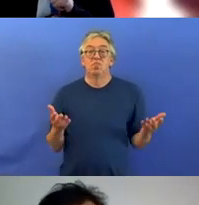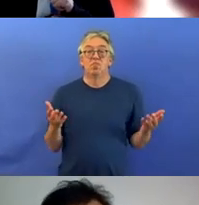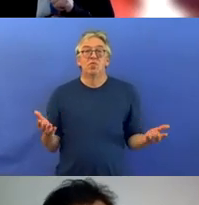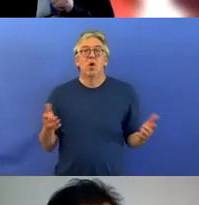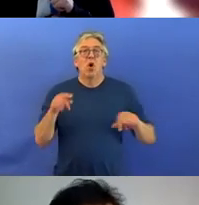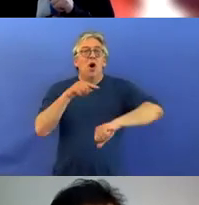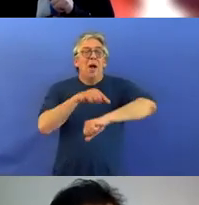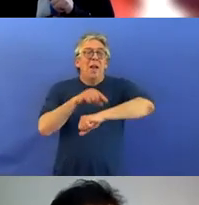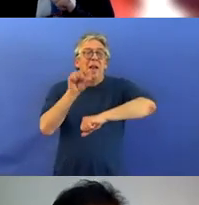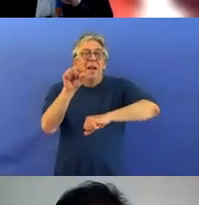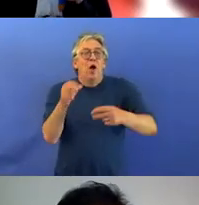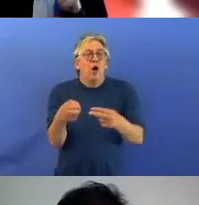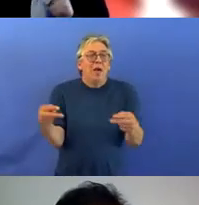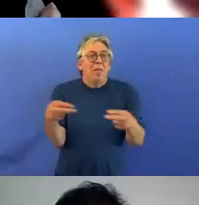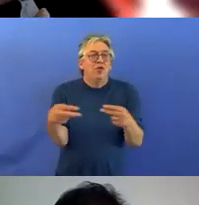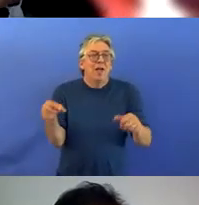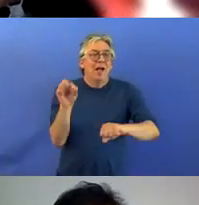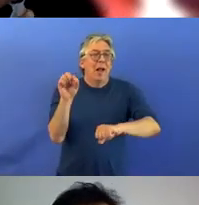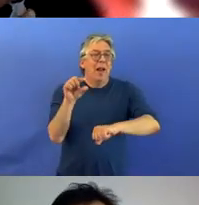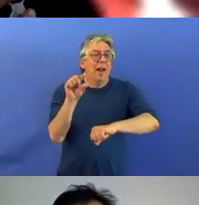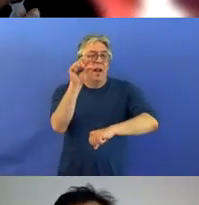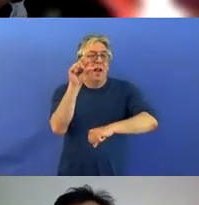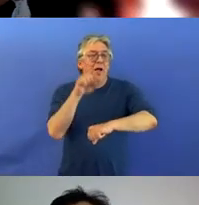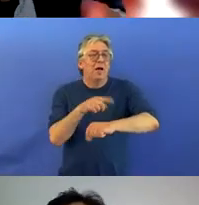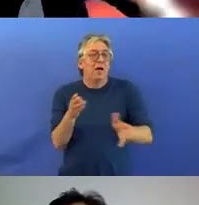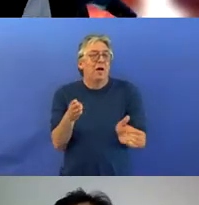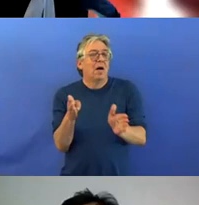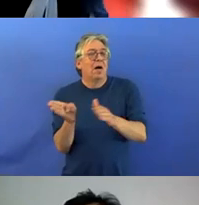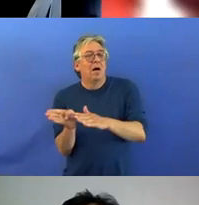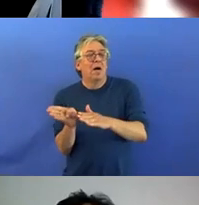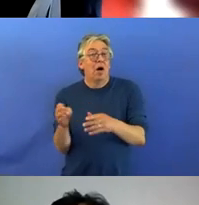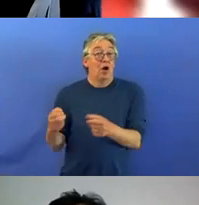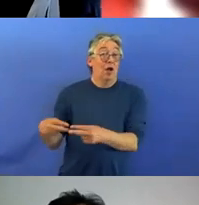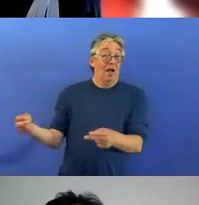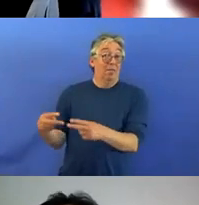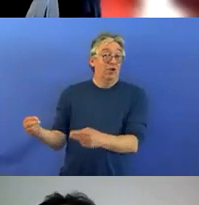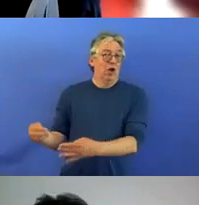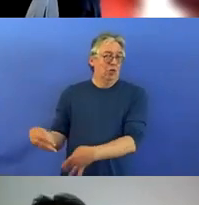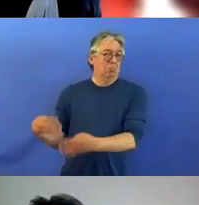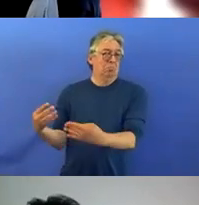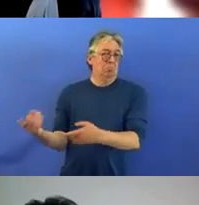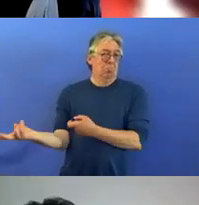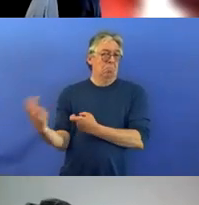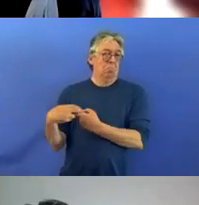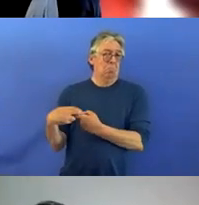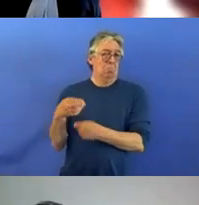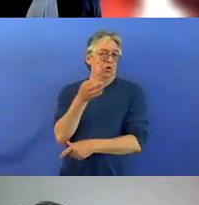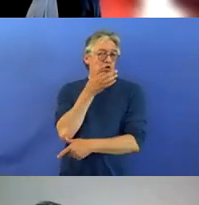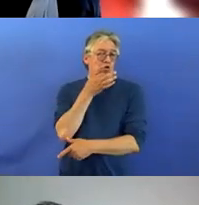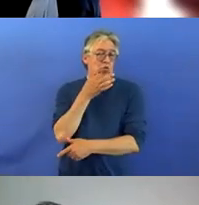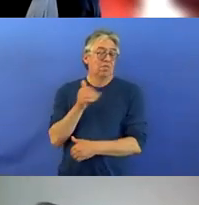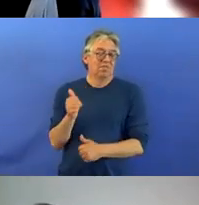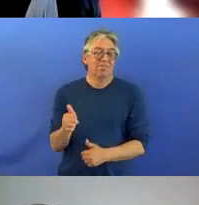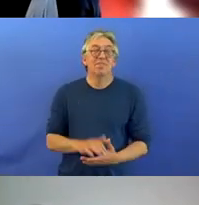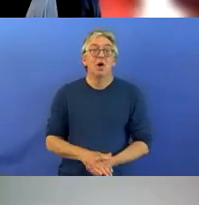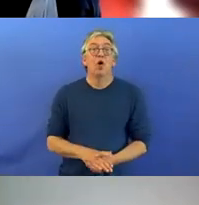with the captioning, I'm afraid. So the captioner is joining at the moment. I will post in the